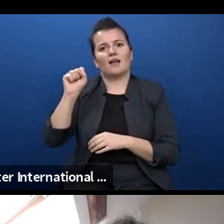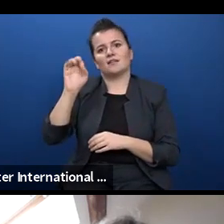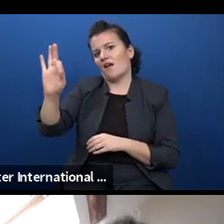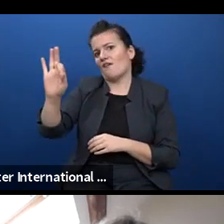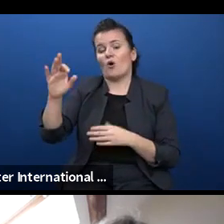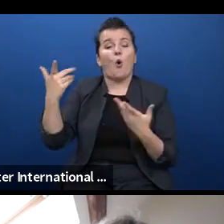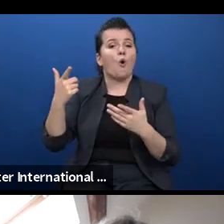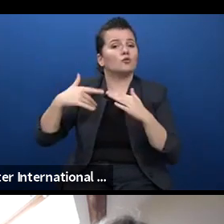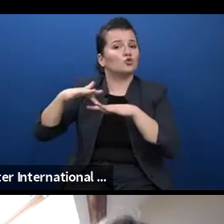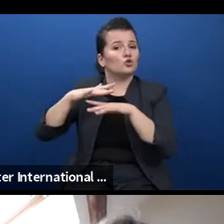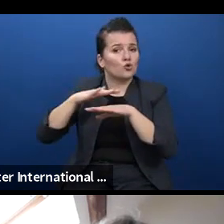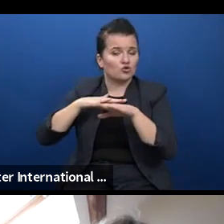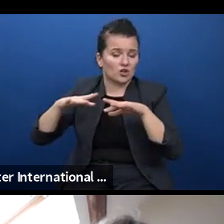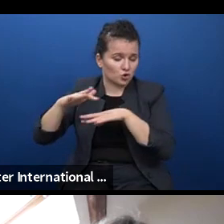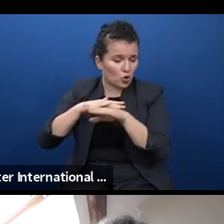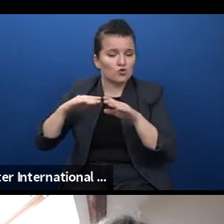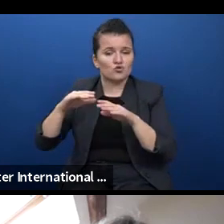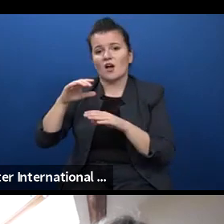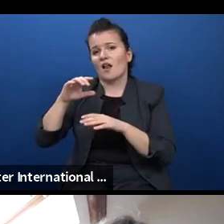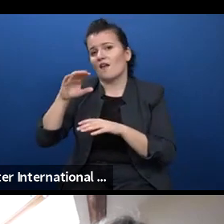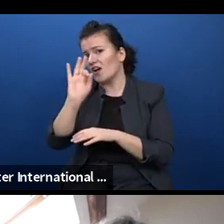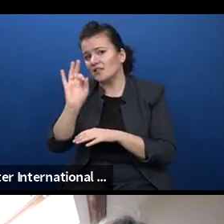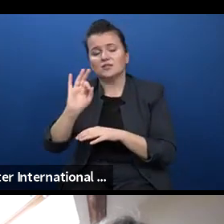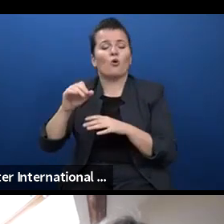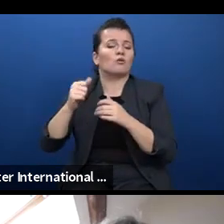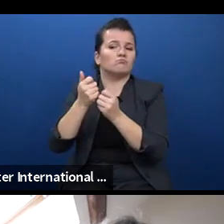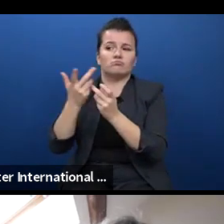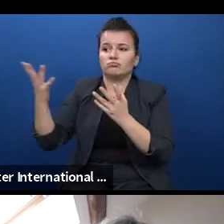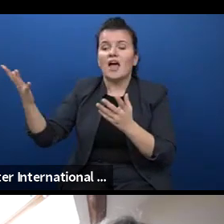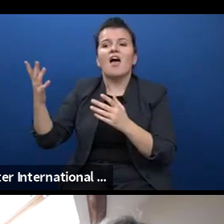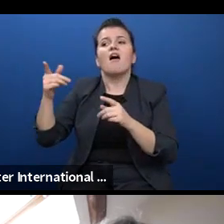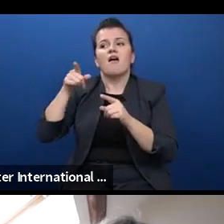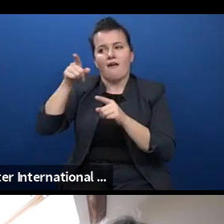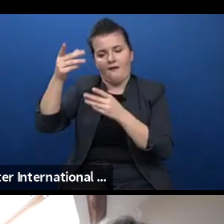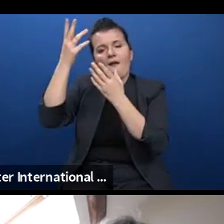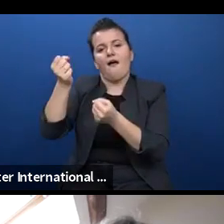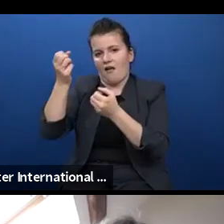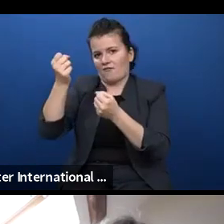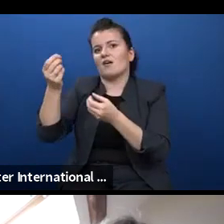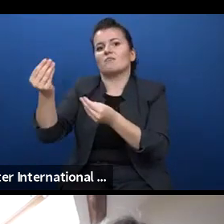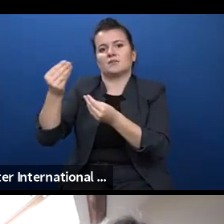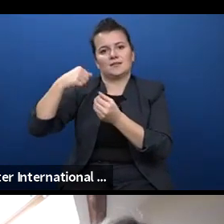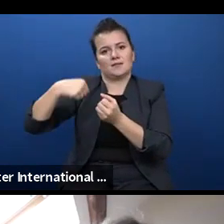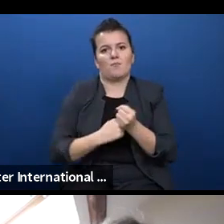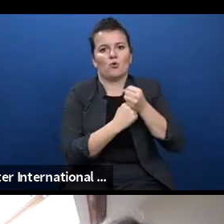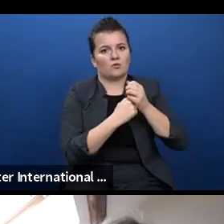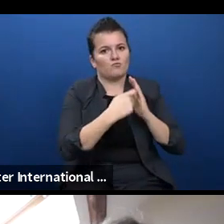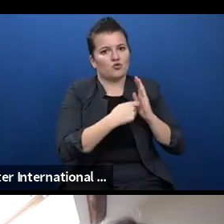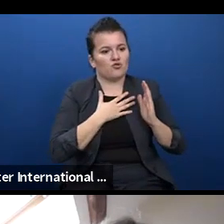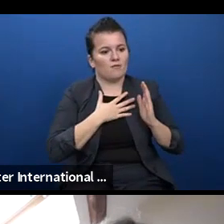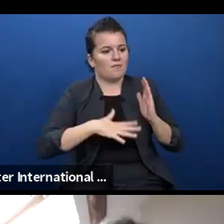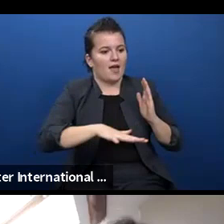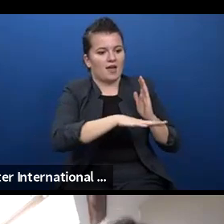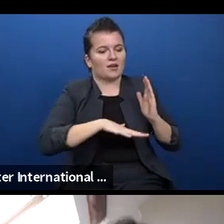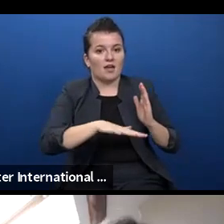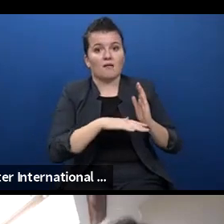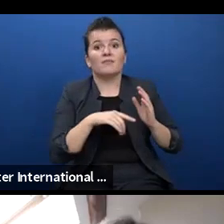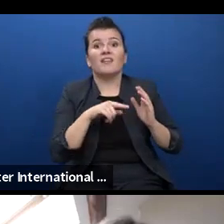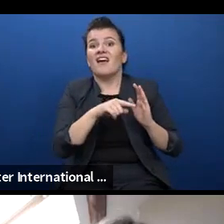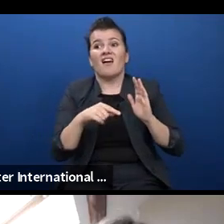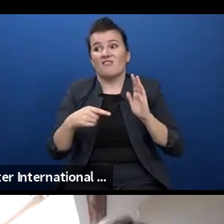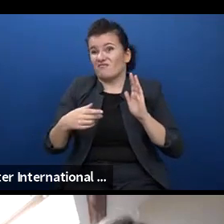fund support for the creative sector and your project in the area. If that's written down, everybody